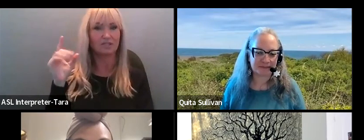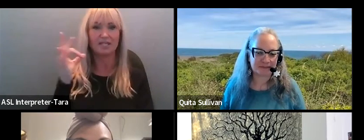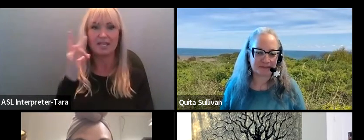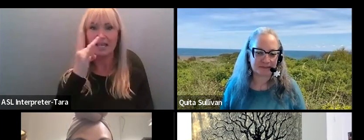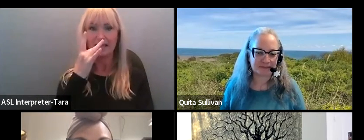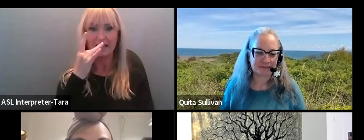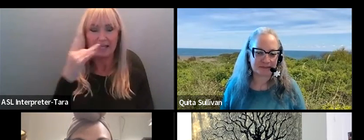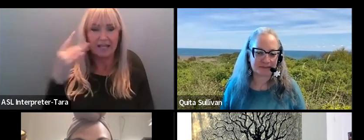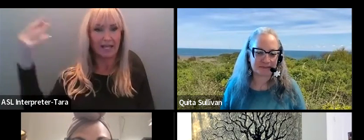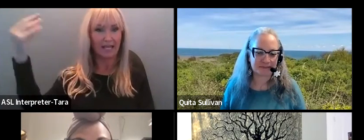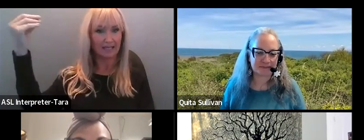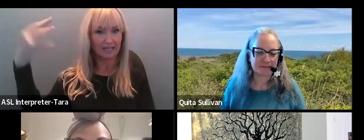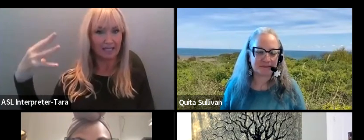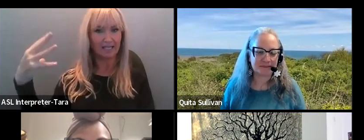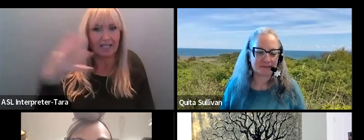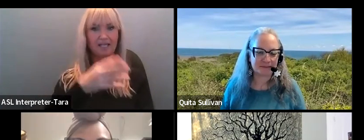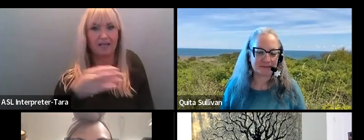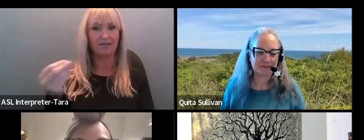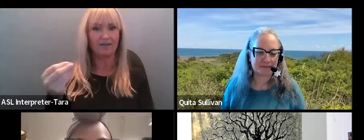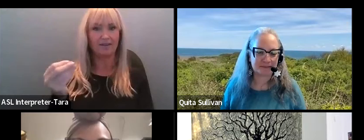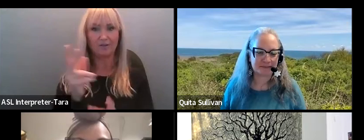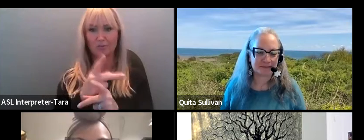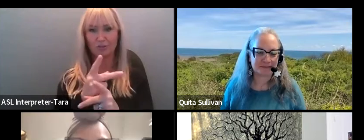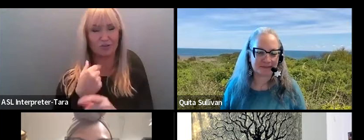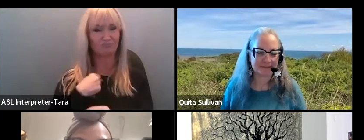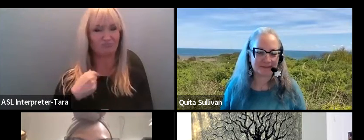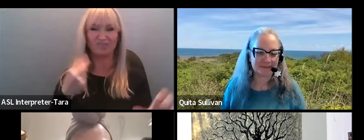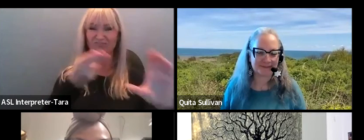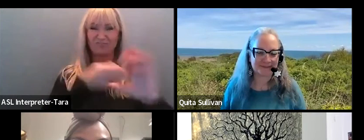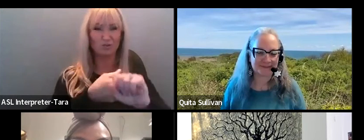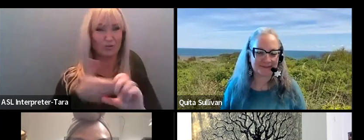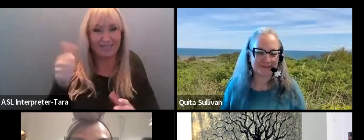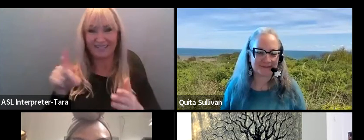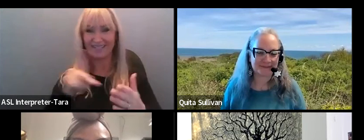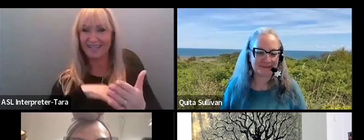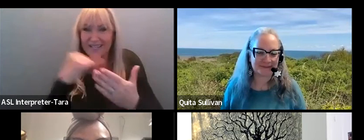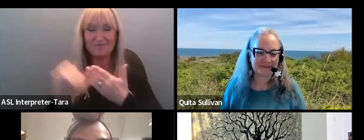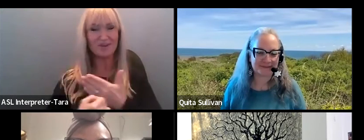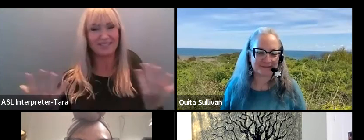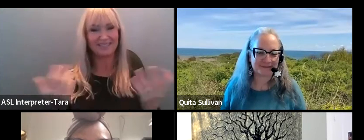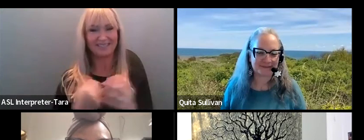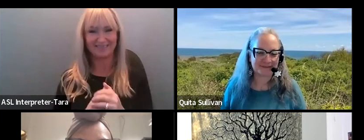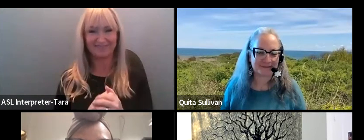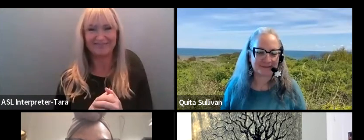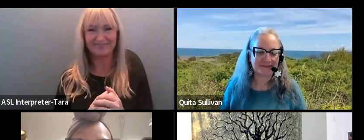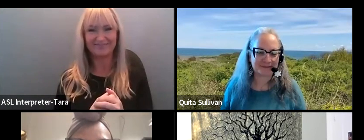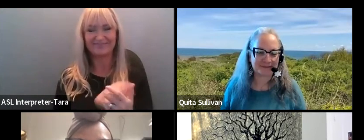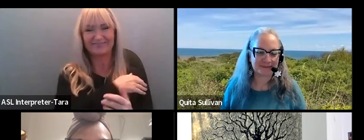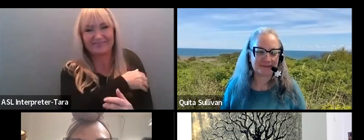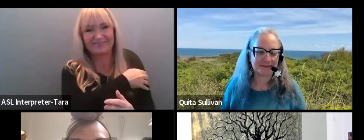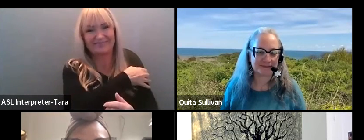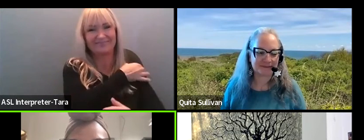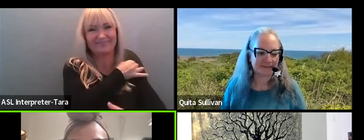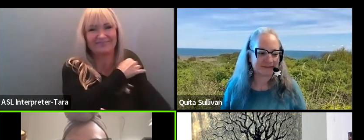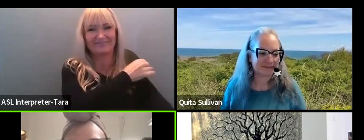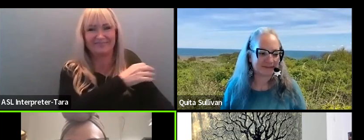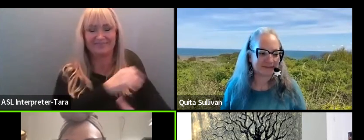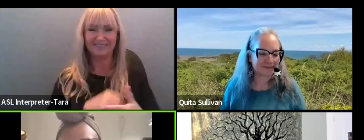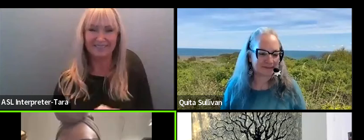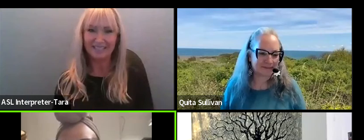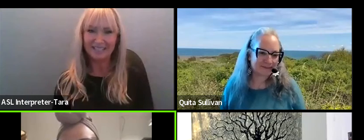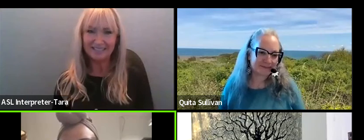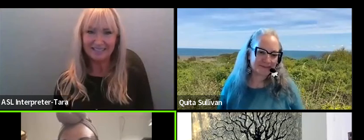where my interest. I'll jump on any project as long as it's around that scope of work. Thank you